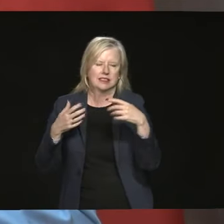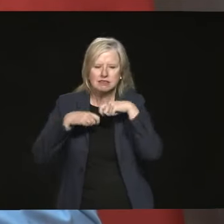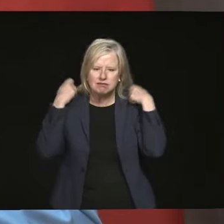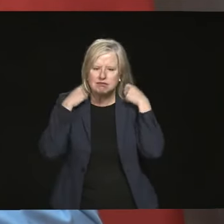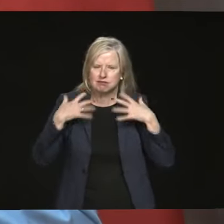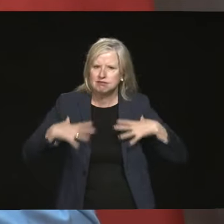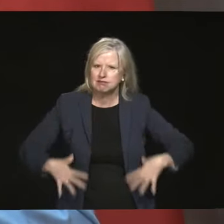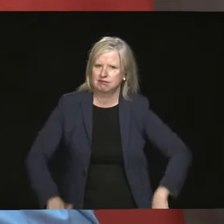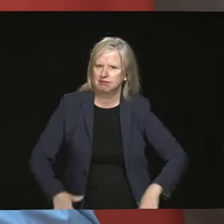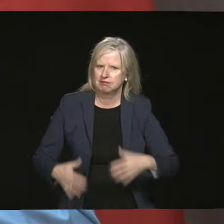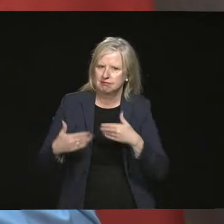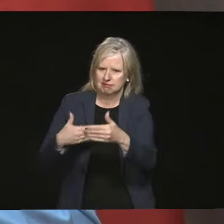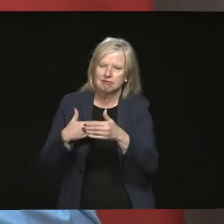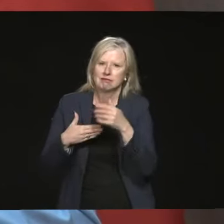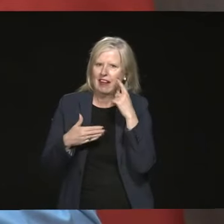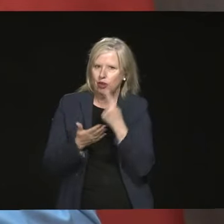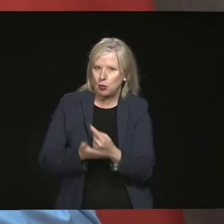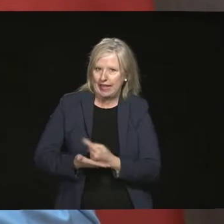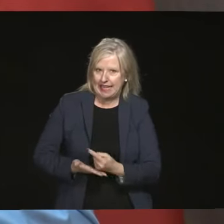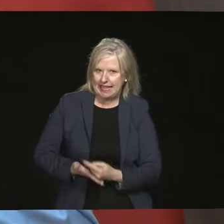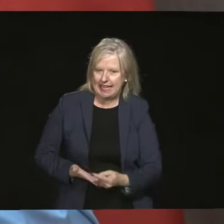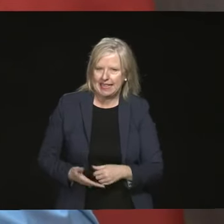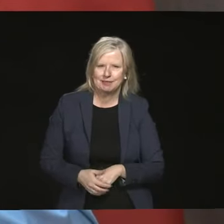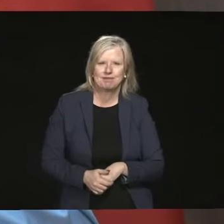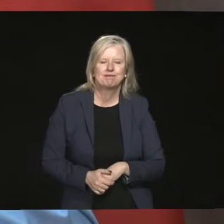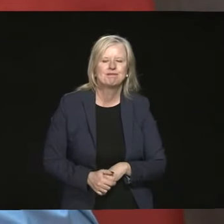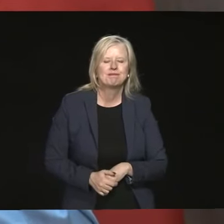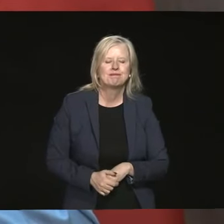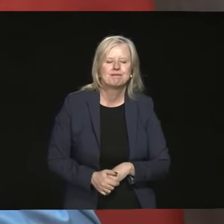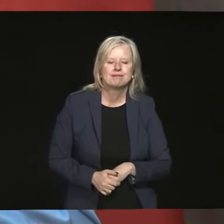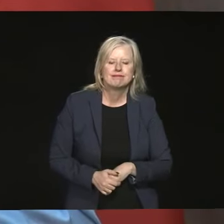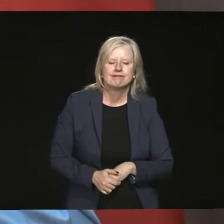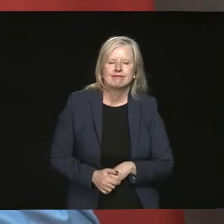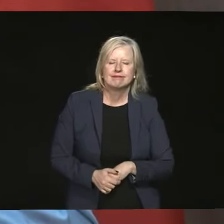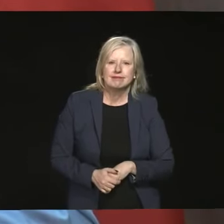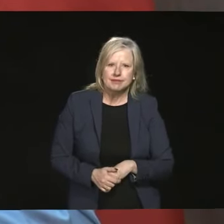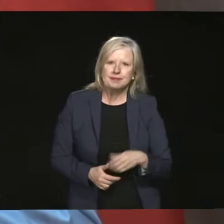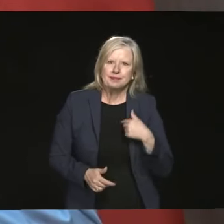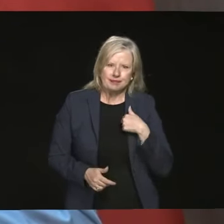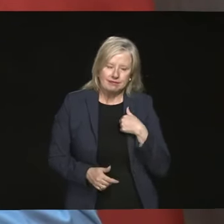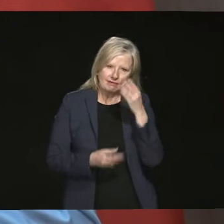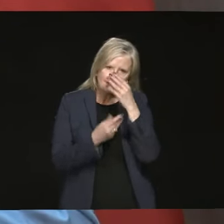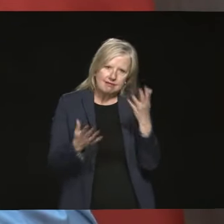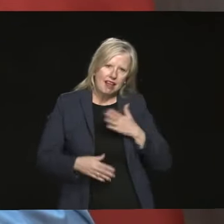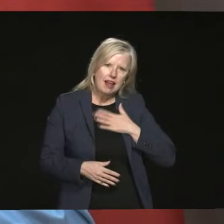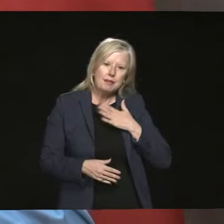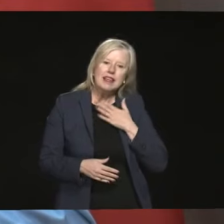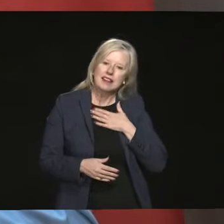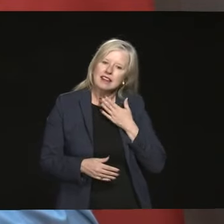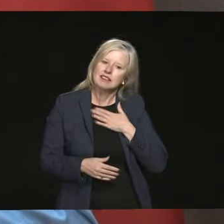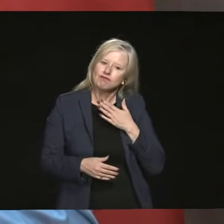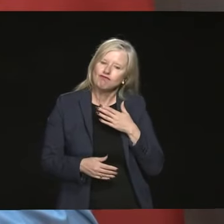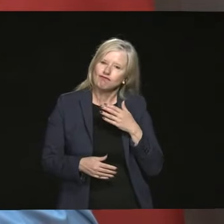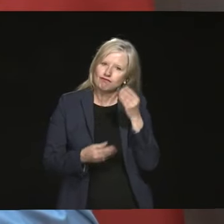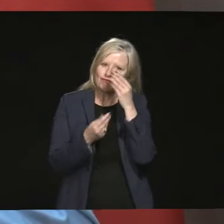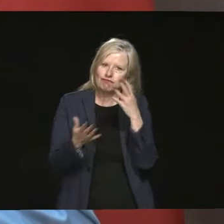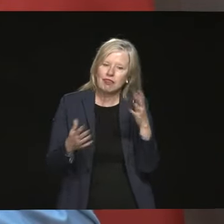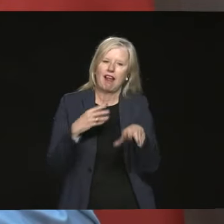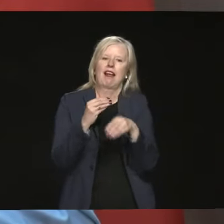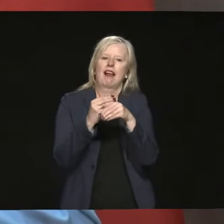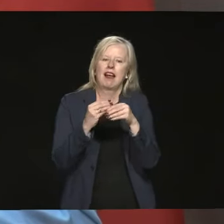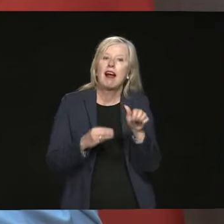suis très heureuse d'annoncer que nous I'm pouvons very happy ajouter to un announce autre nom that we can à cette add liste another name de to plus en plus that longue.